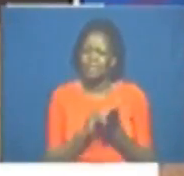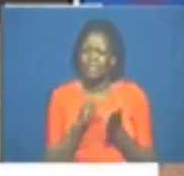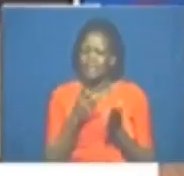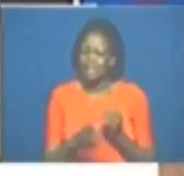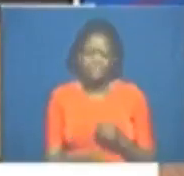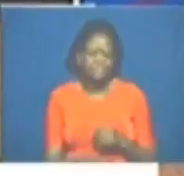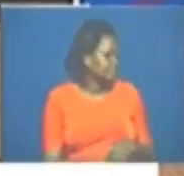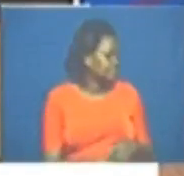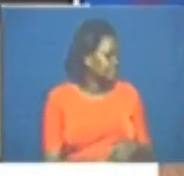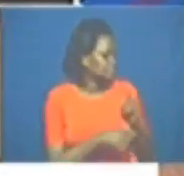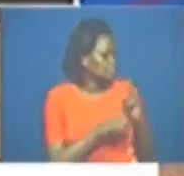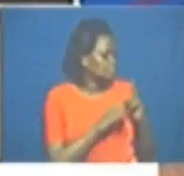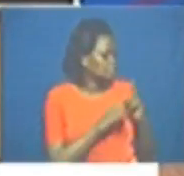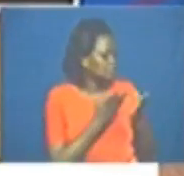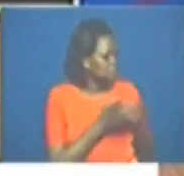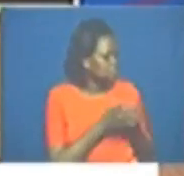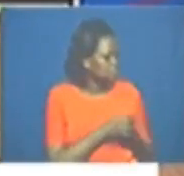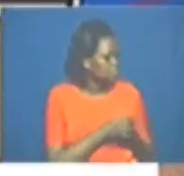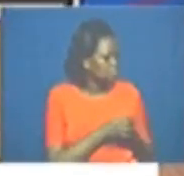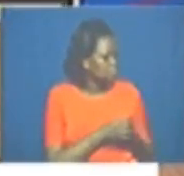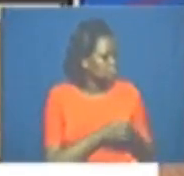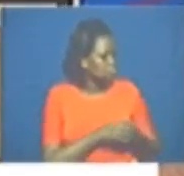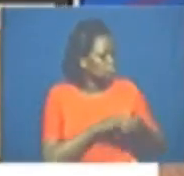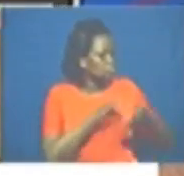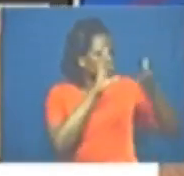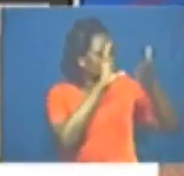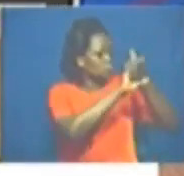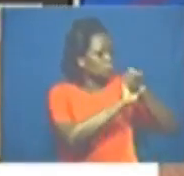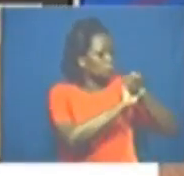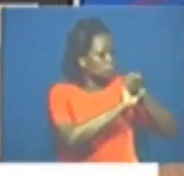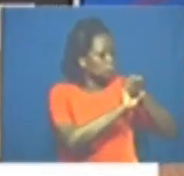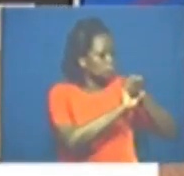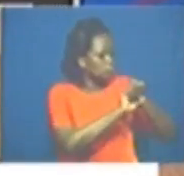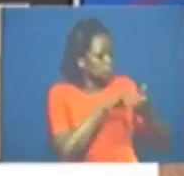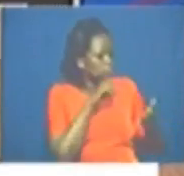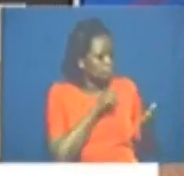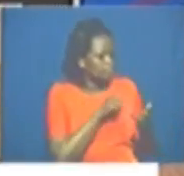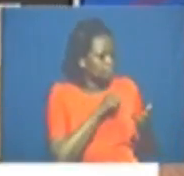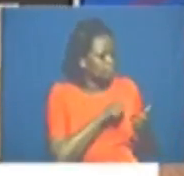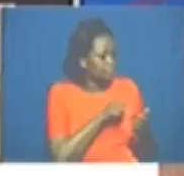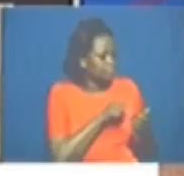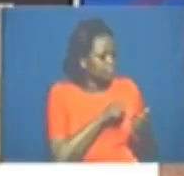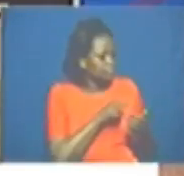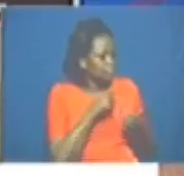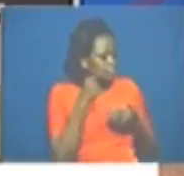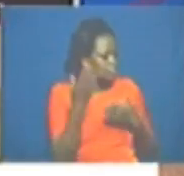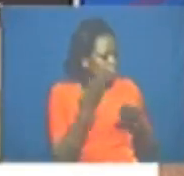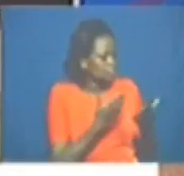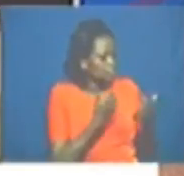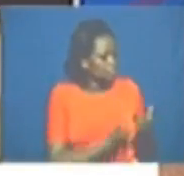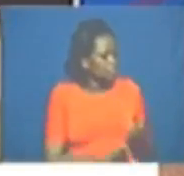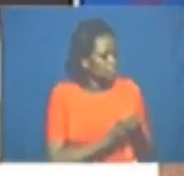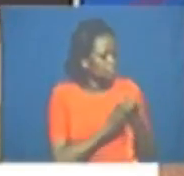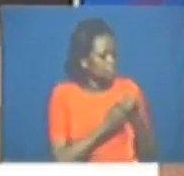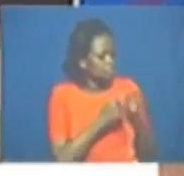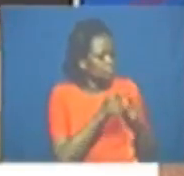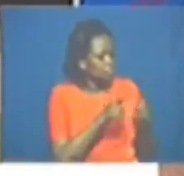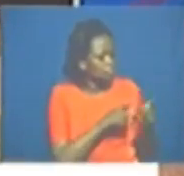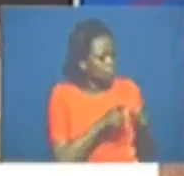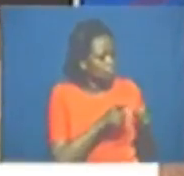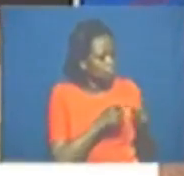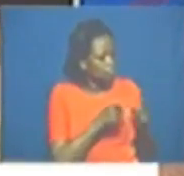about the famous handshake, and it seemingly have brought support to the administration